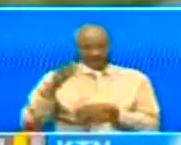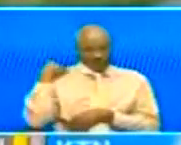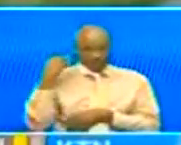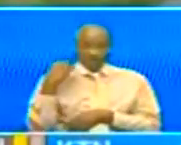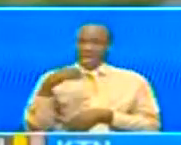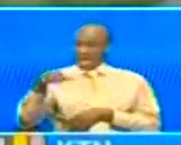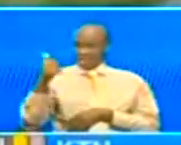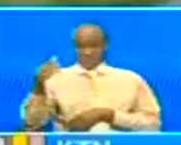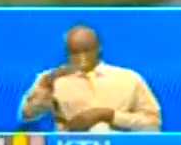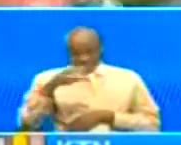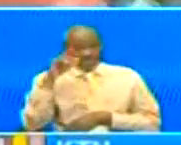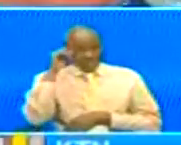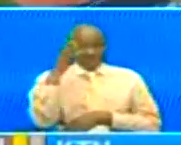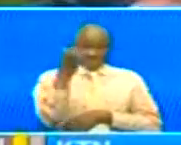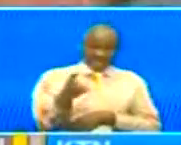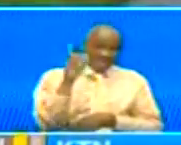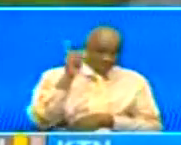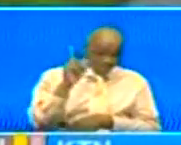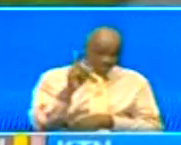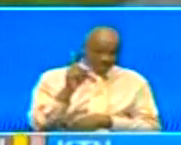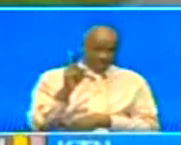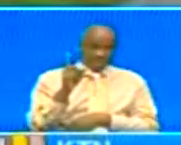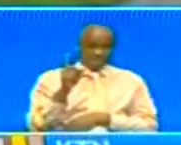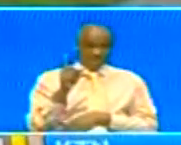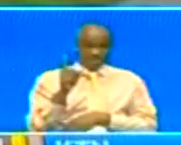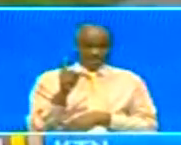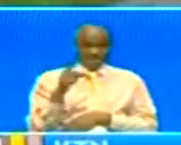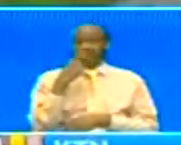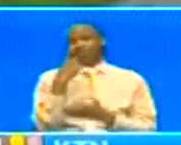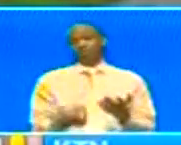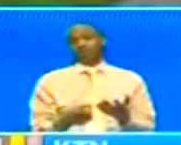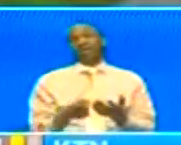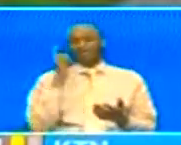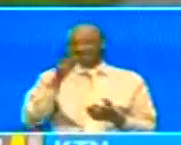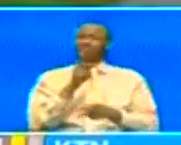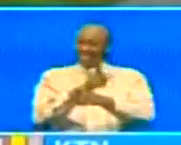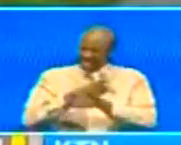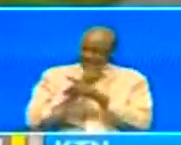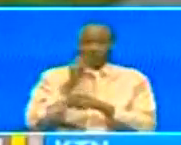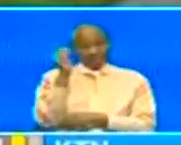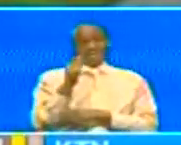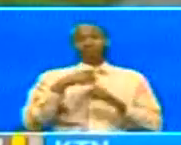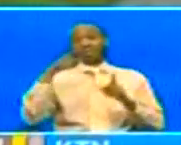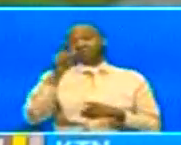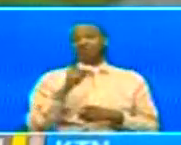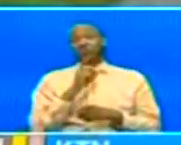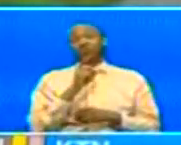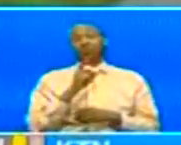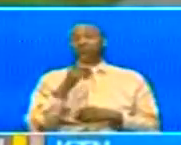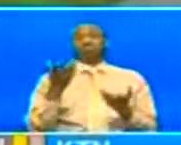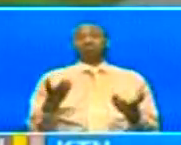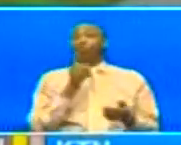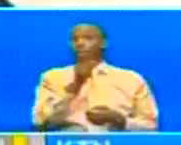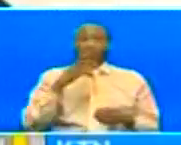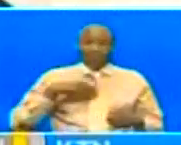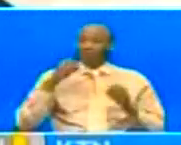some cases here, even in Mombasa and Nairobi, you know that thing. Then they said, be careful in Kenya, but they never warned the people,